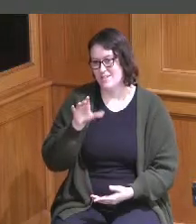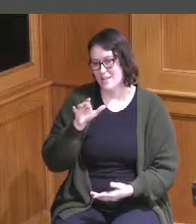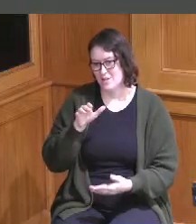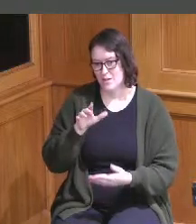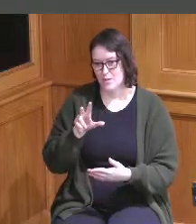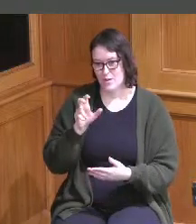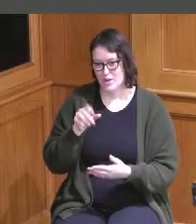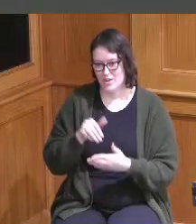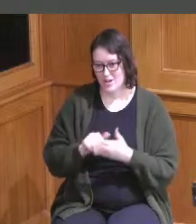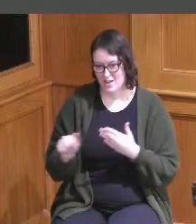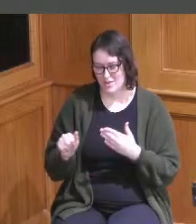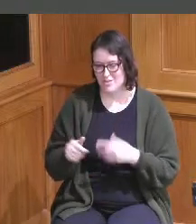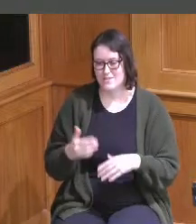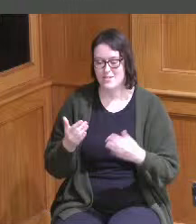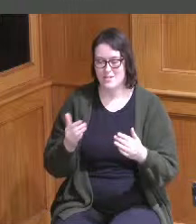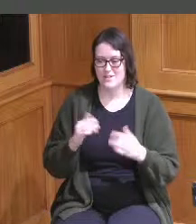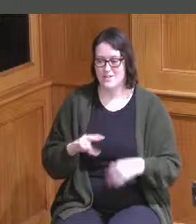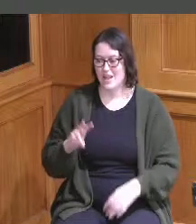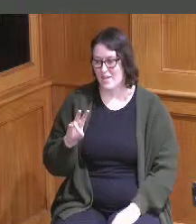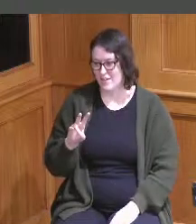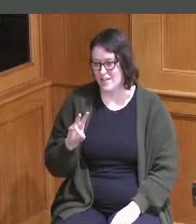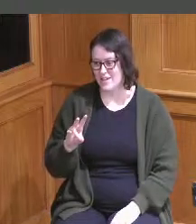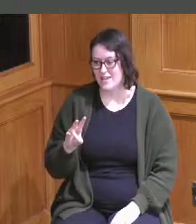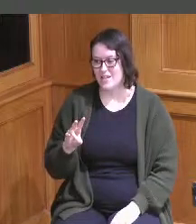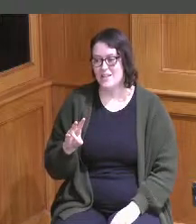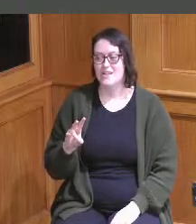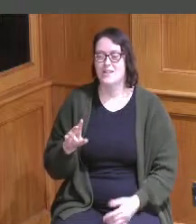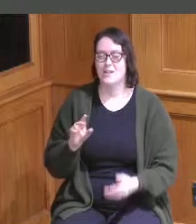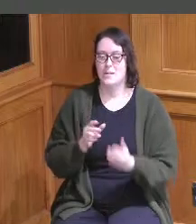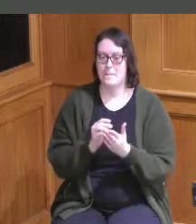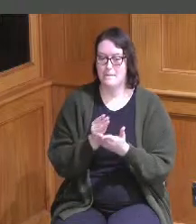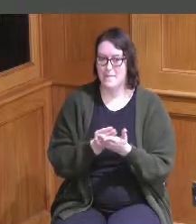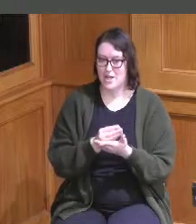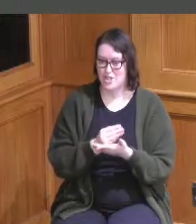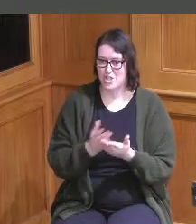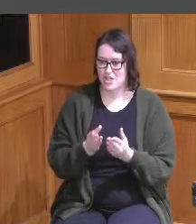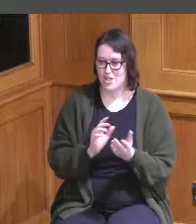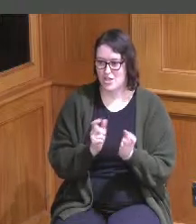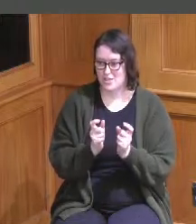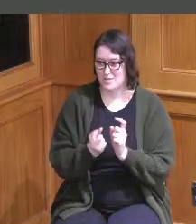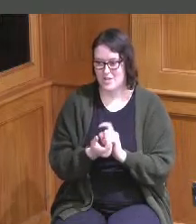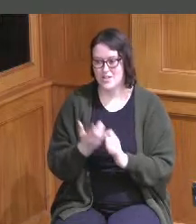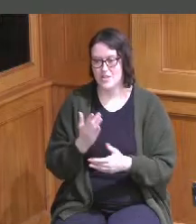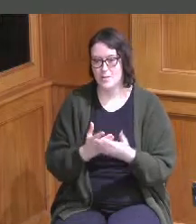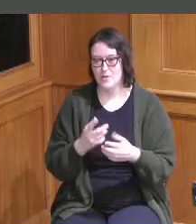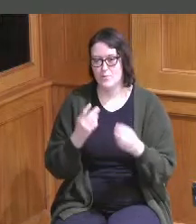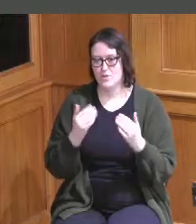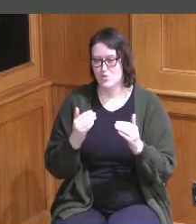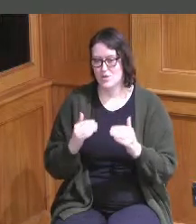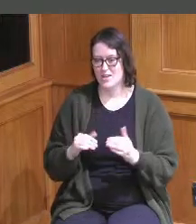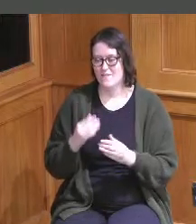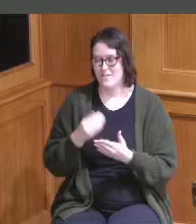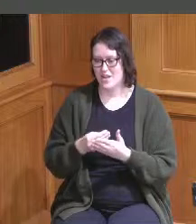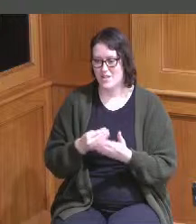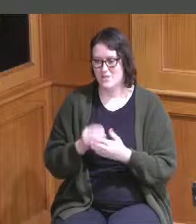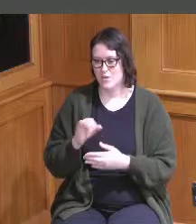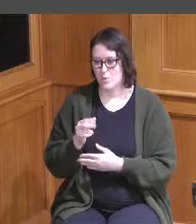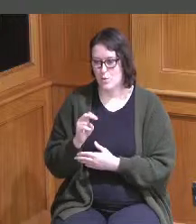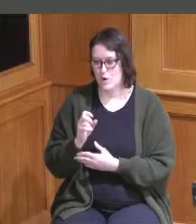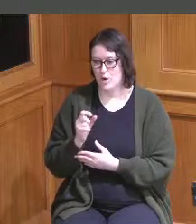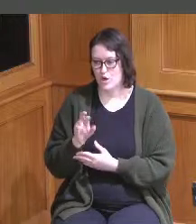$6,300. Item number 7 is a budget adjustment for some of our restricted funds in the Coroner's